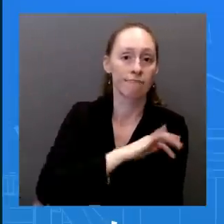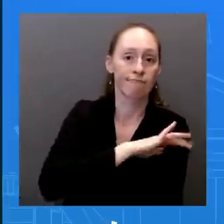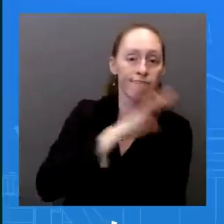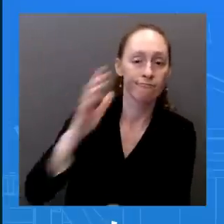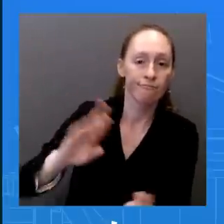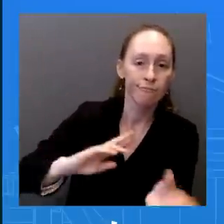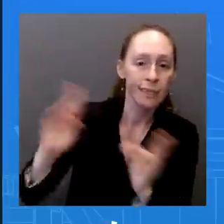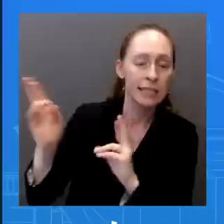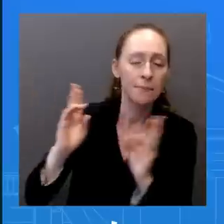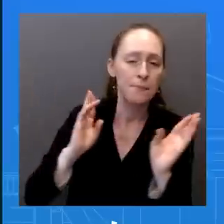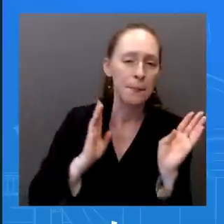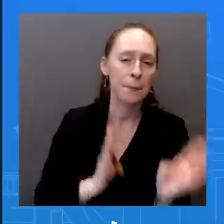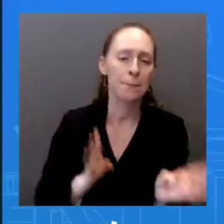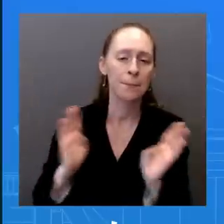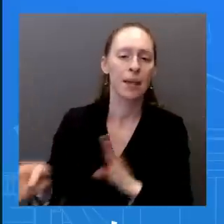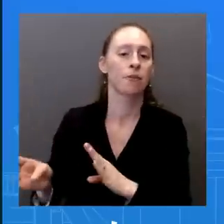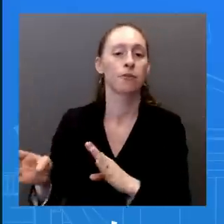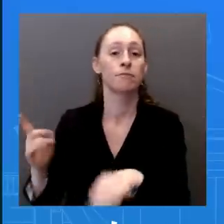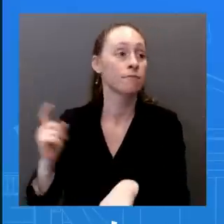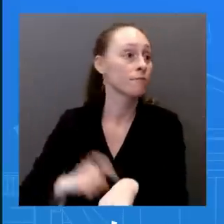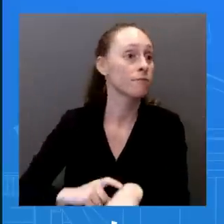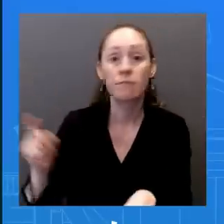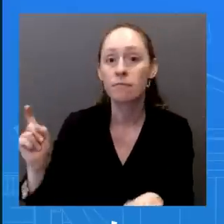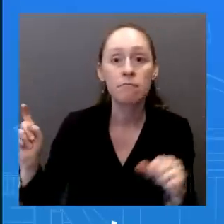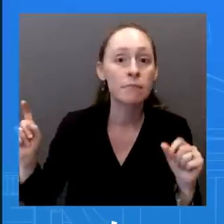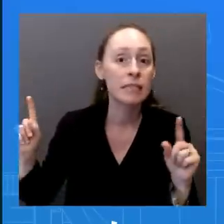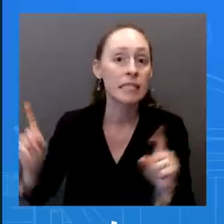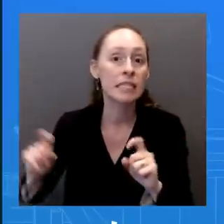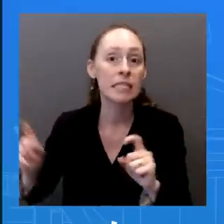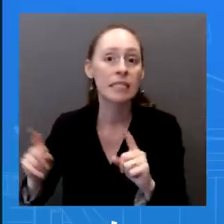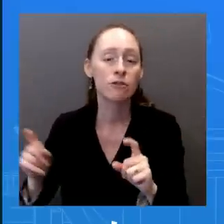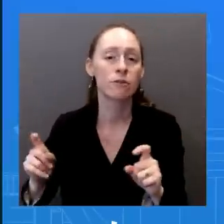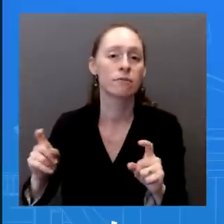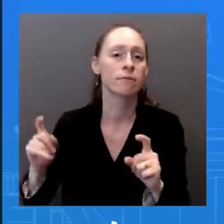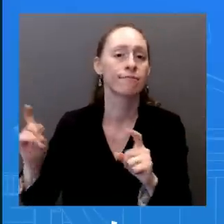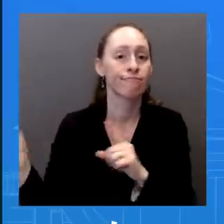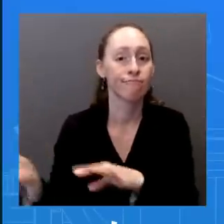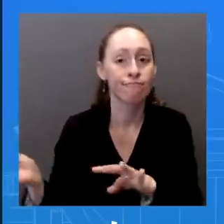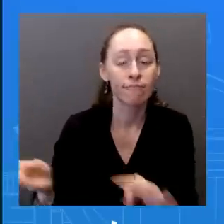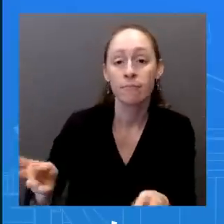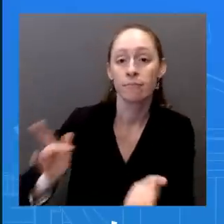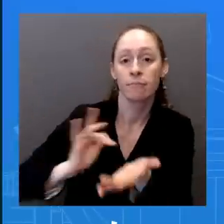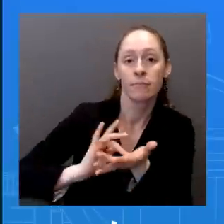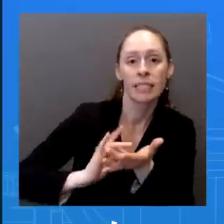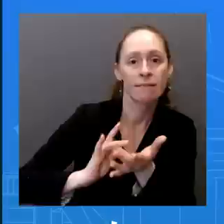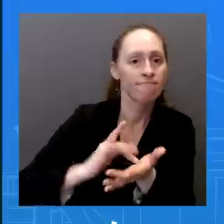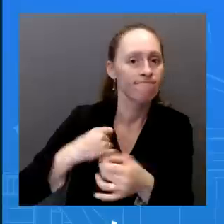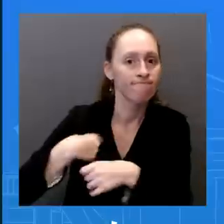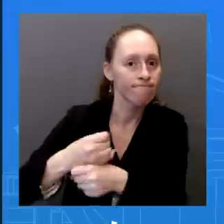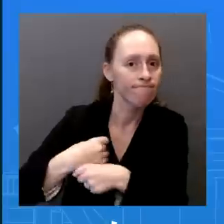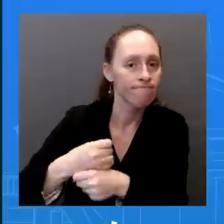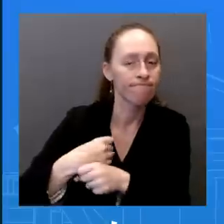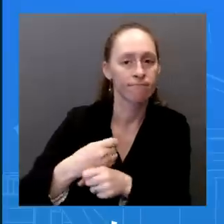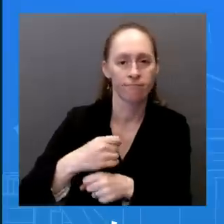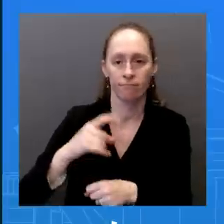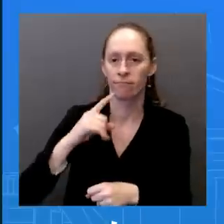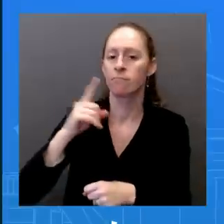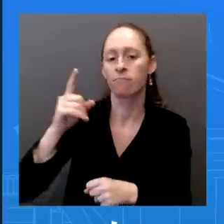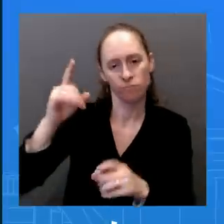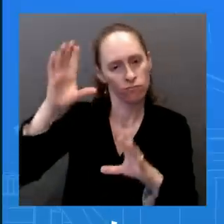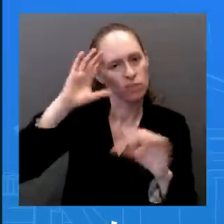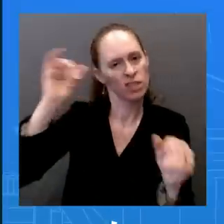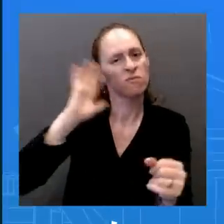far. And he will talk in his speech at the UN about the need for the world to learn